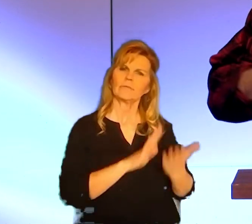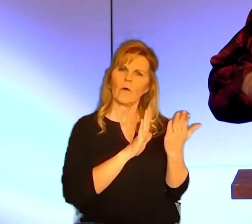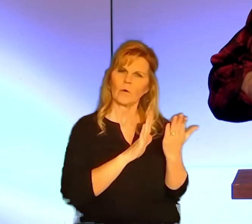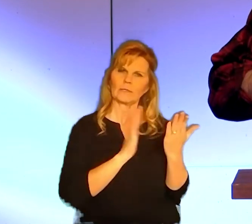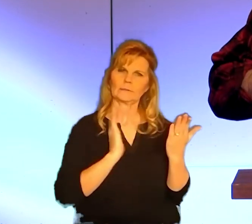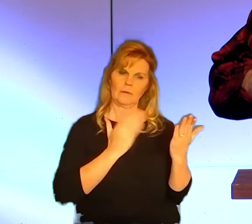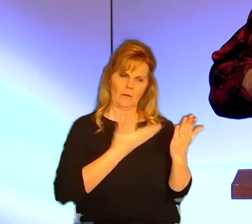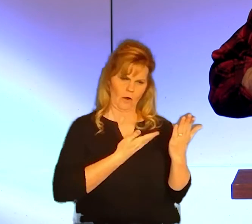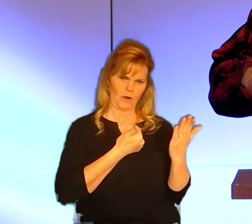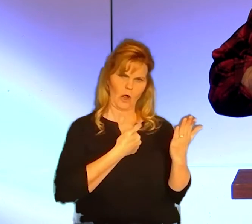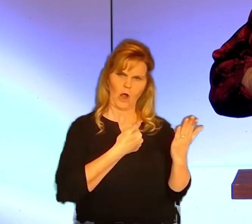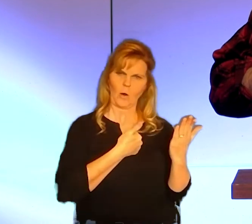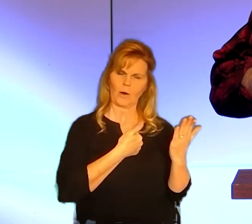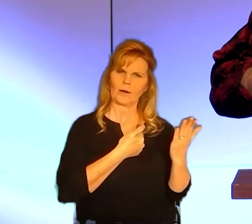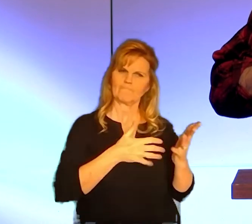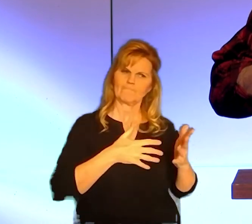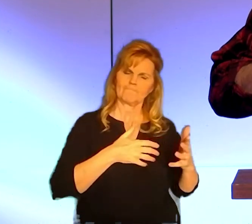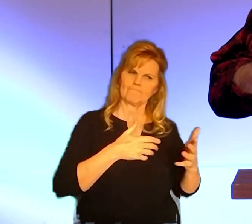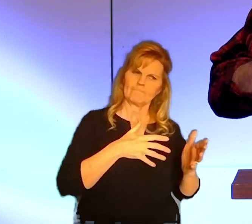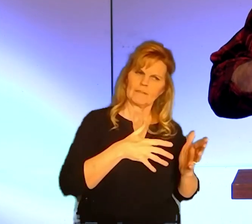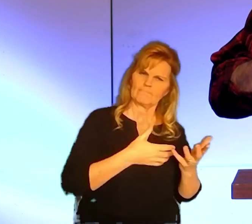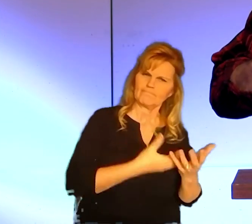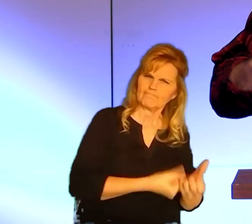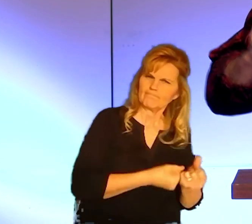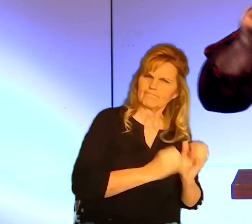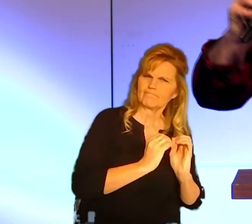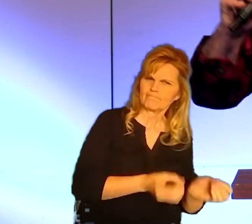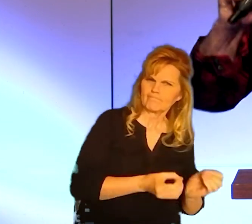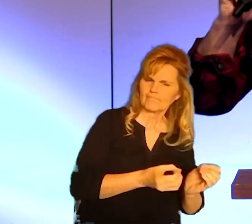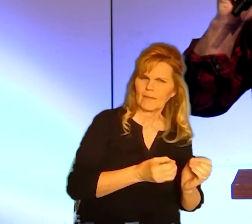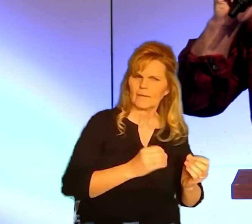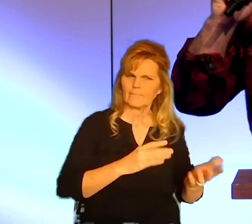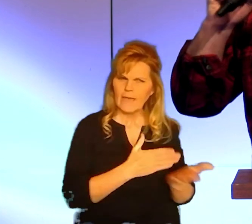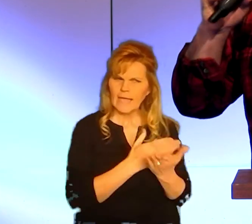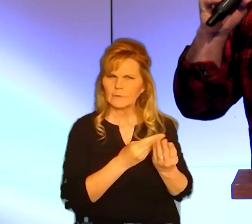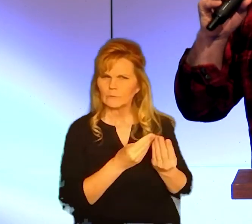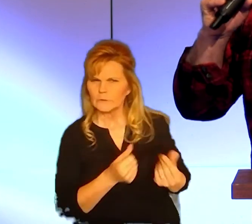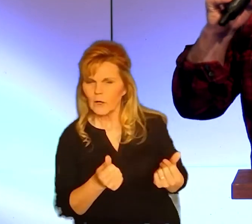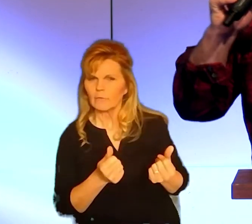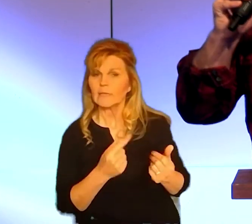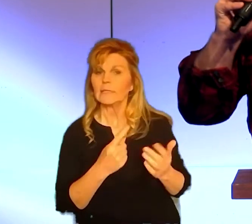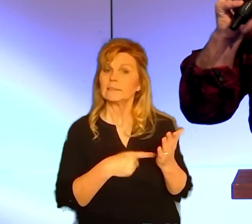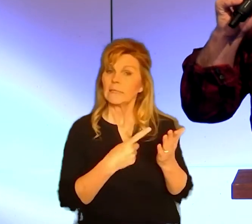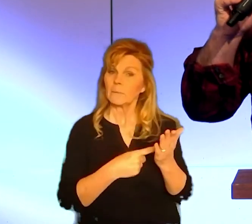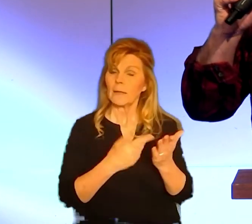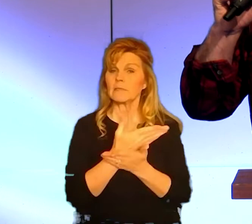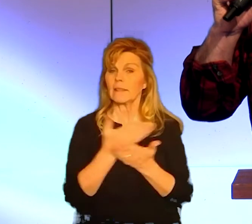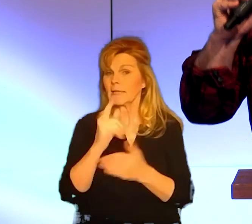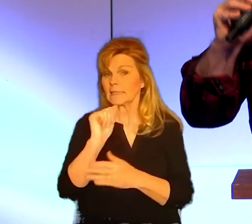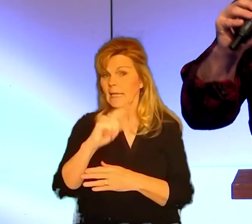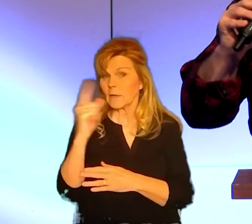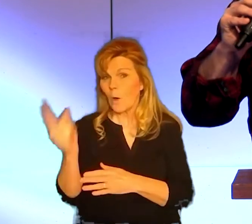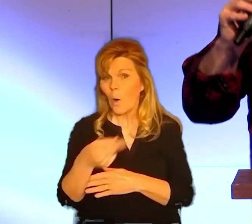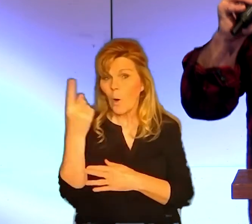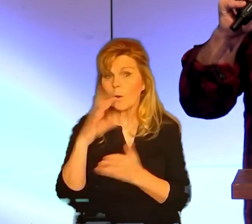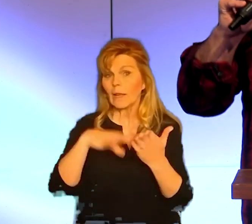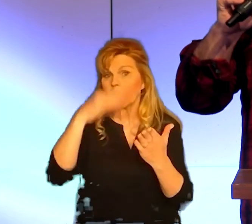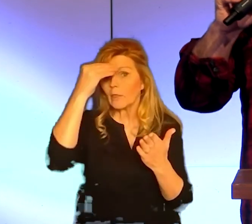insecurities. Point three, sometimes things can only be learned through